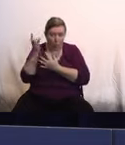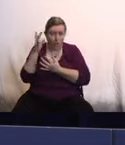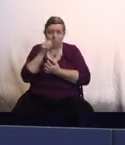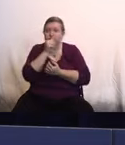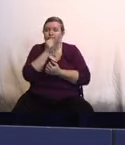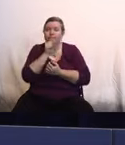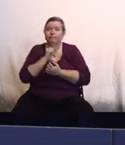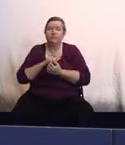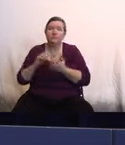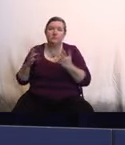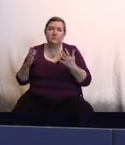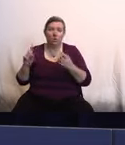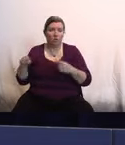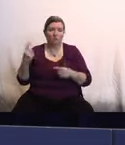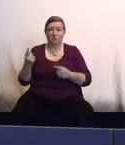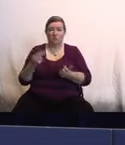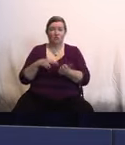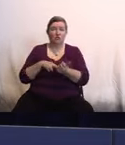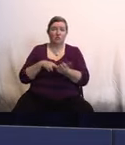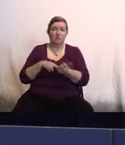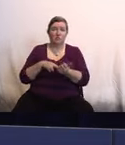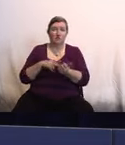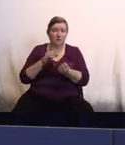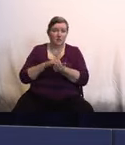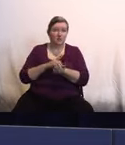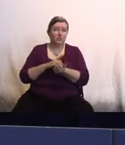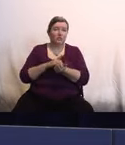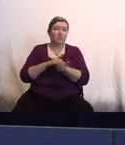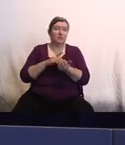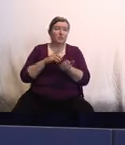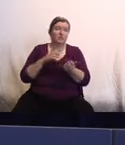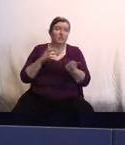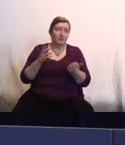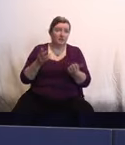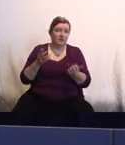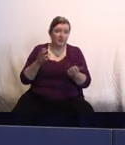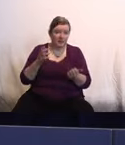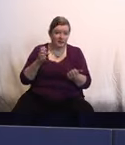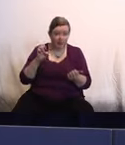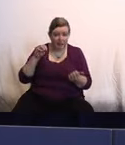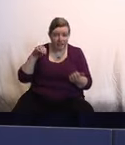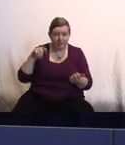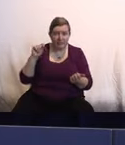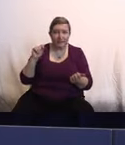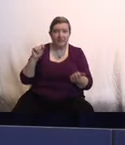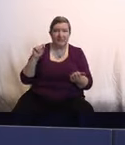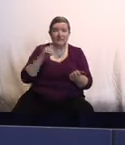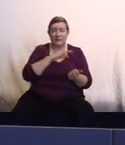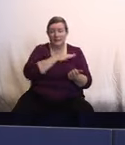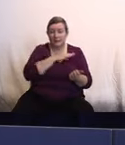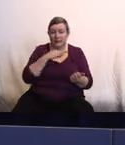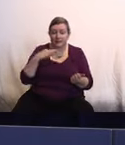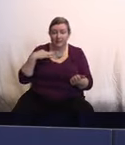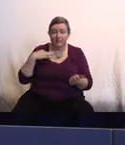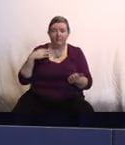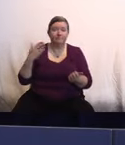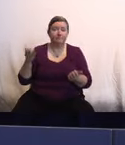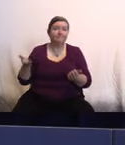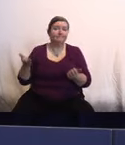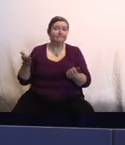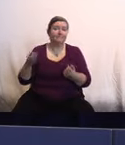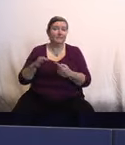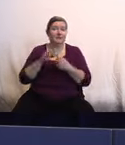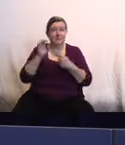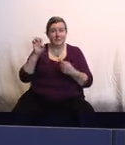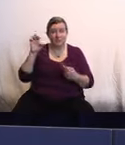them, all of our frontline workers, but particularly the nurses in critical care during the worst of this, and we've had 3